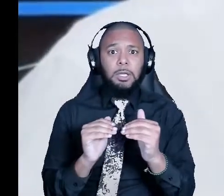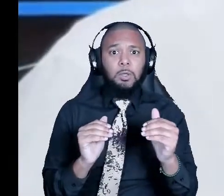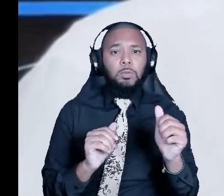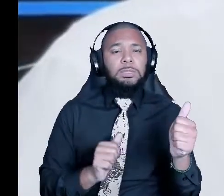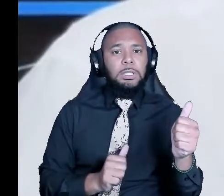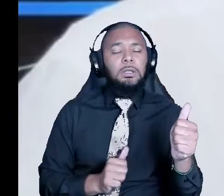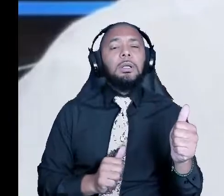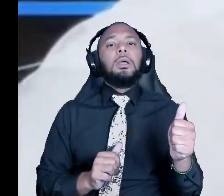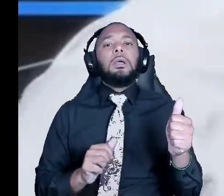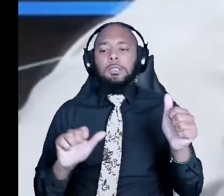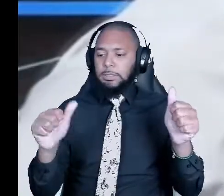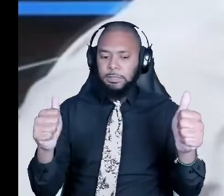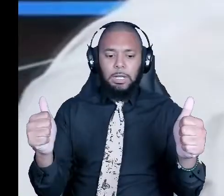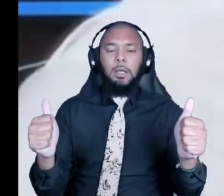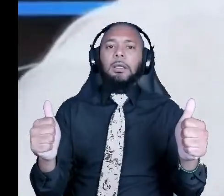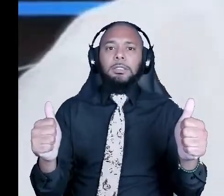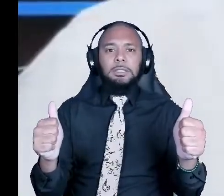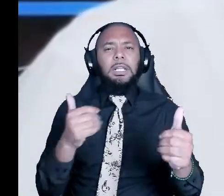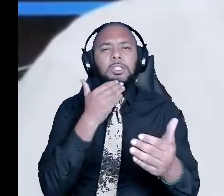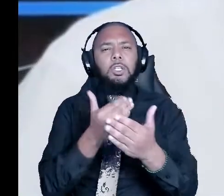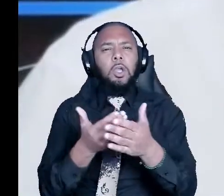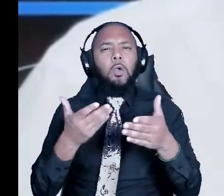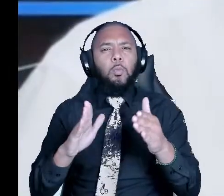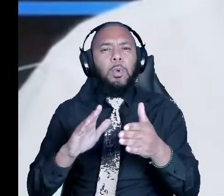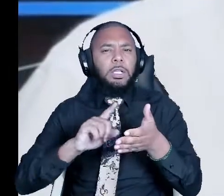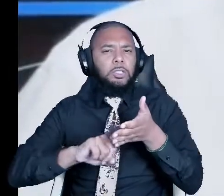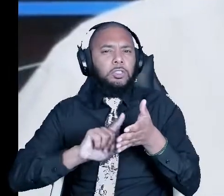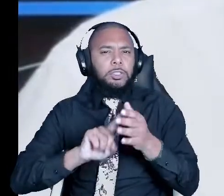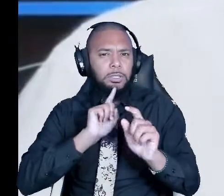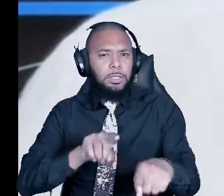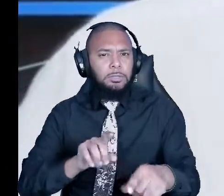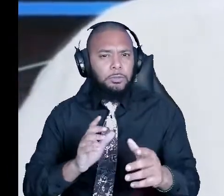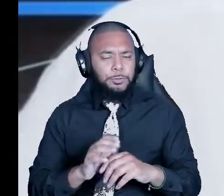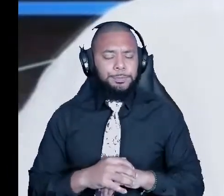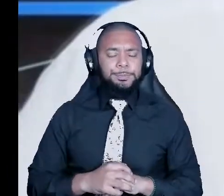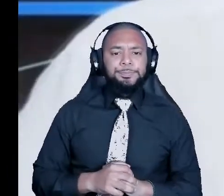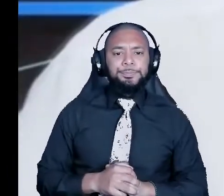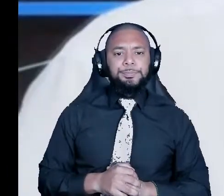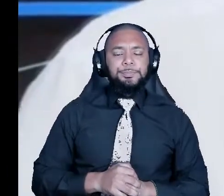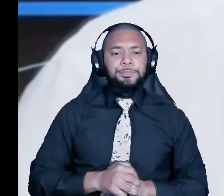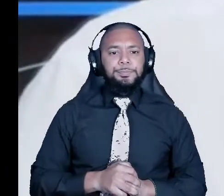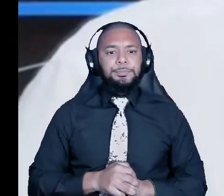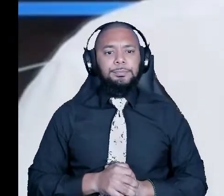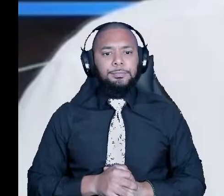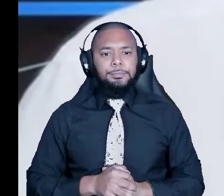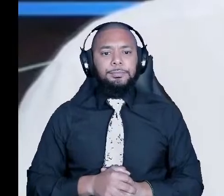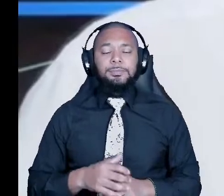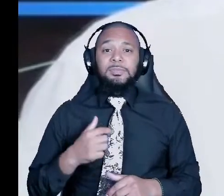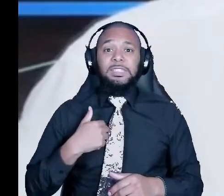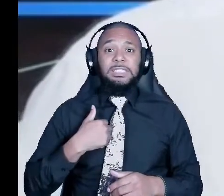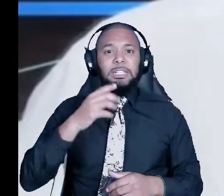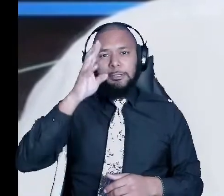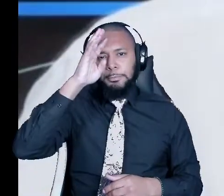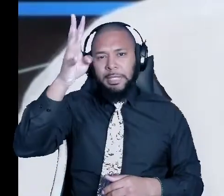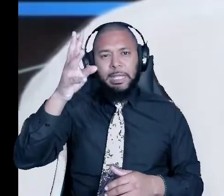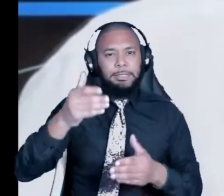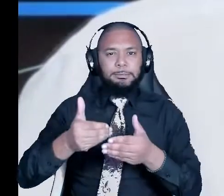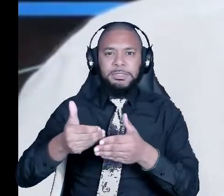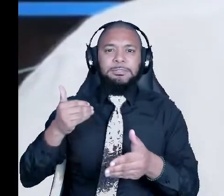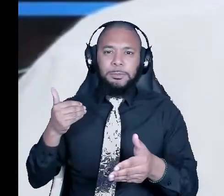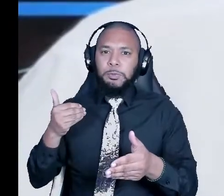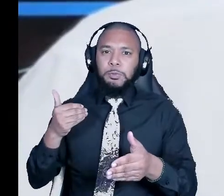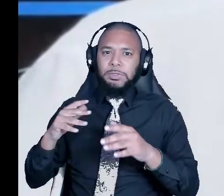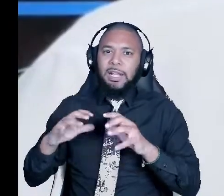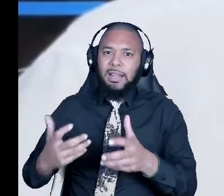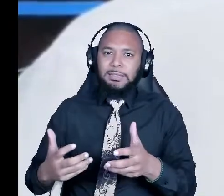whatever point you come up with, it makes both equations true. Now, I got to tell you that I made that question up ahead of time, and